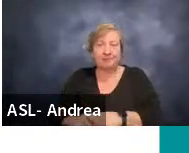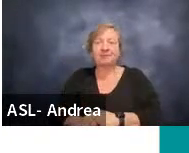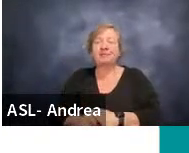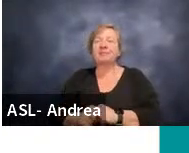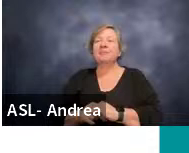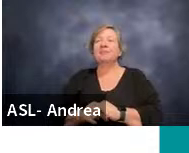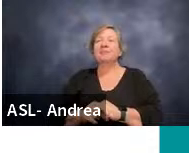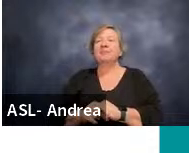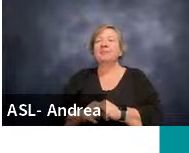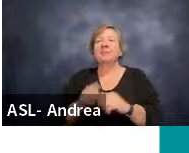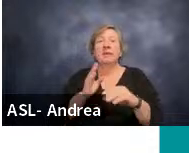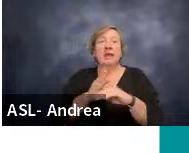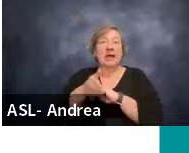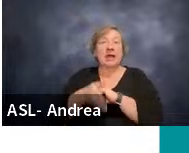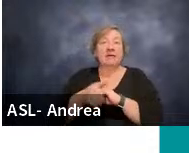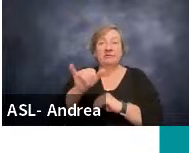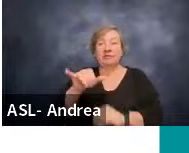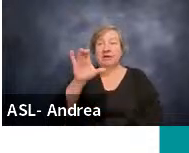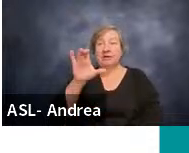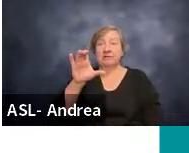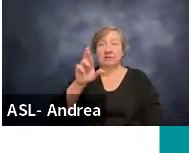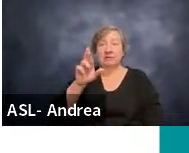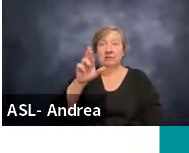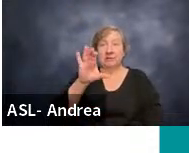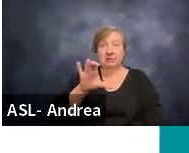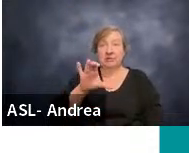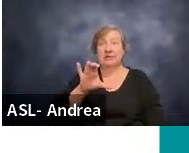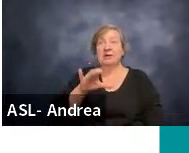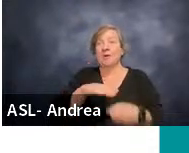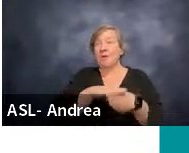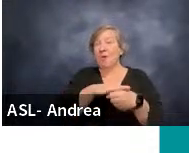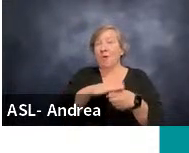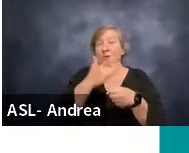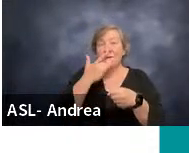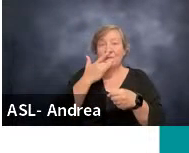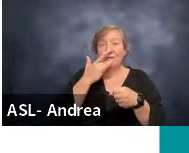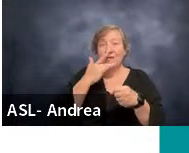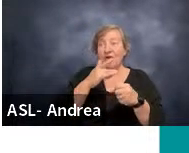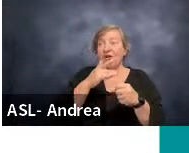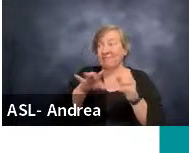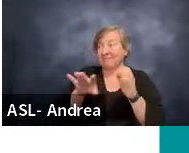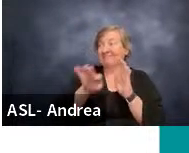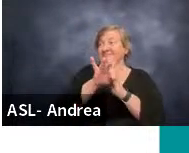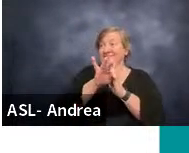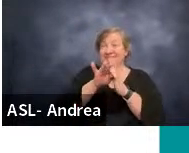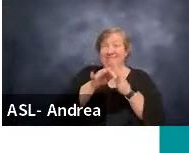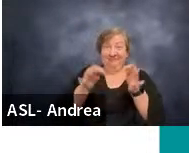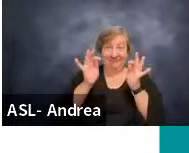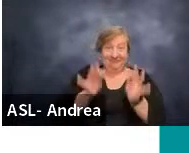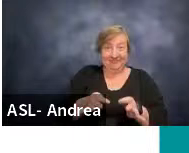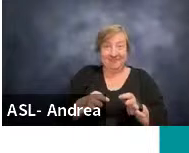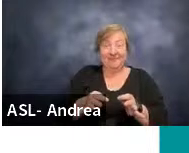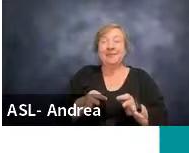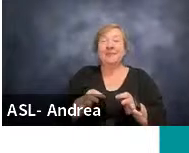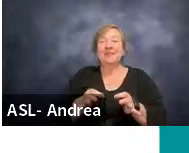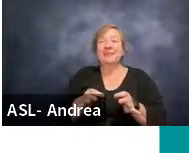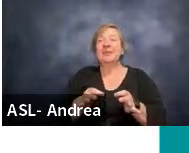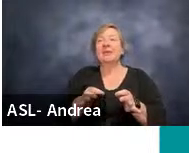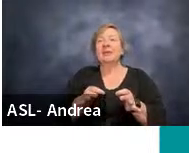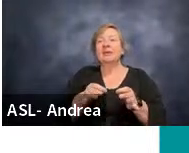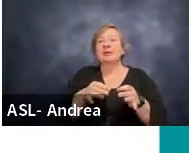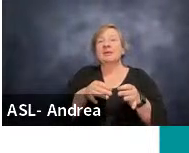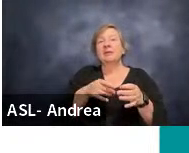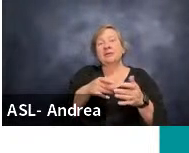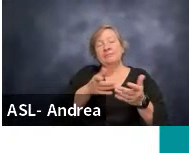Since that CRC locally preferred alternative was identified, during the